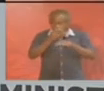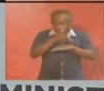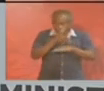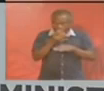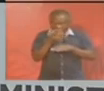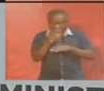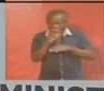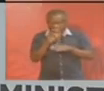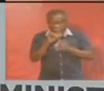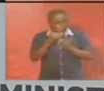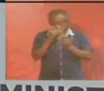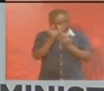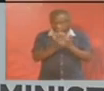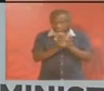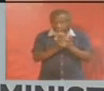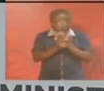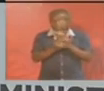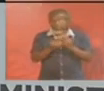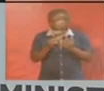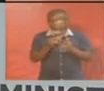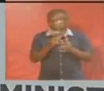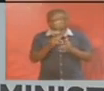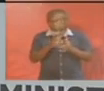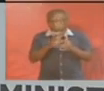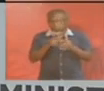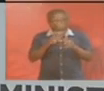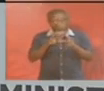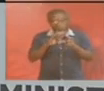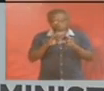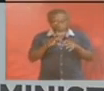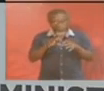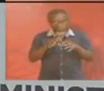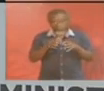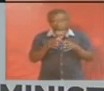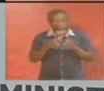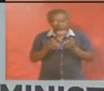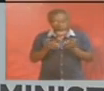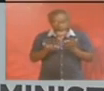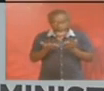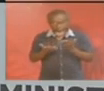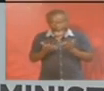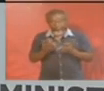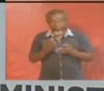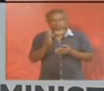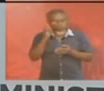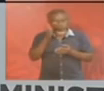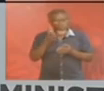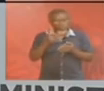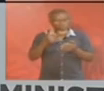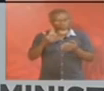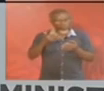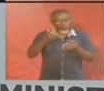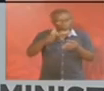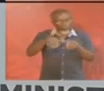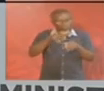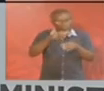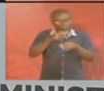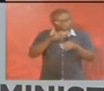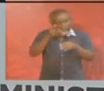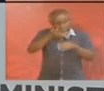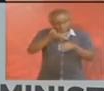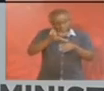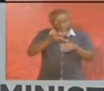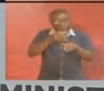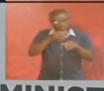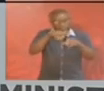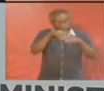weeks based on where we're at in terms of time of administration. So it will fall within the 8 to 12 week window for most of the people. And